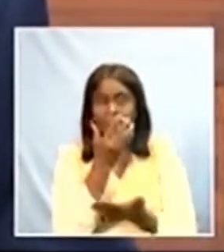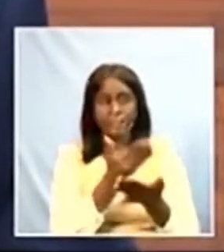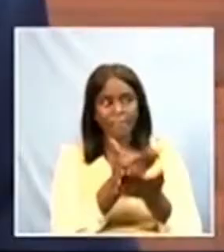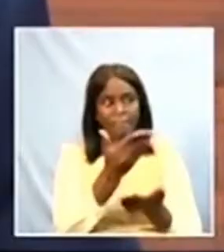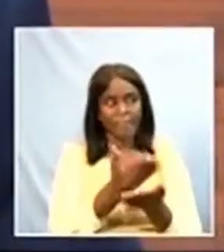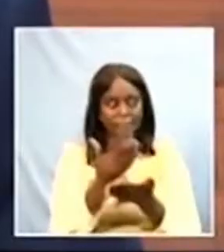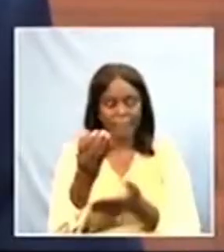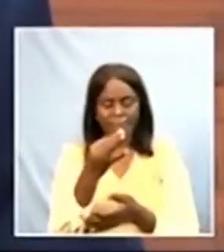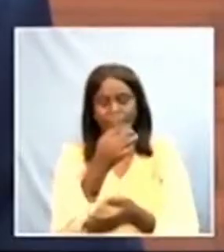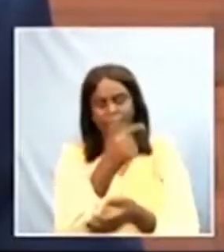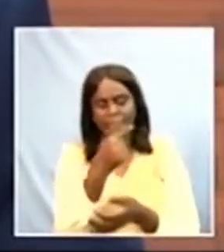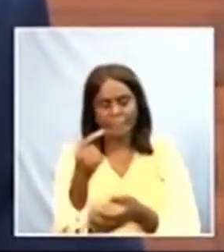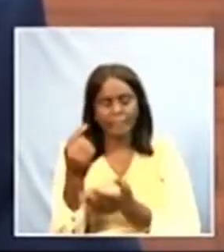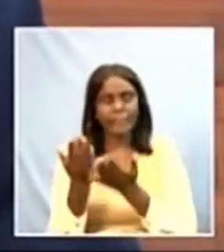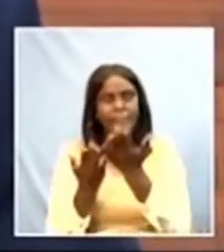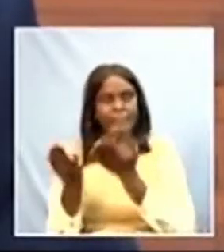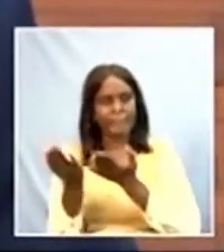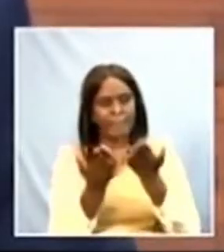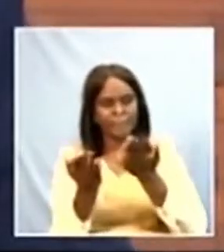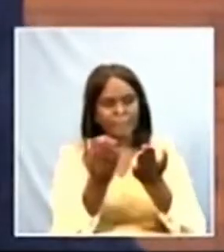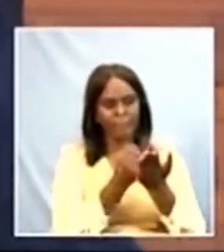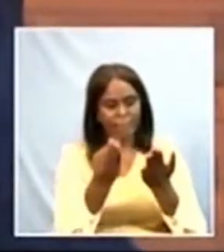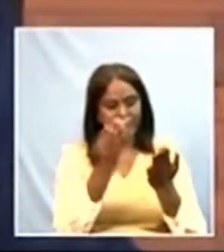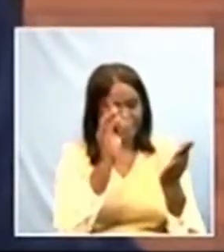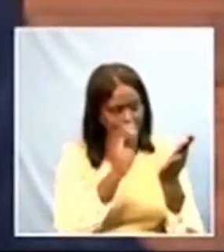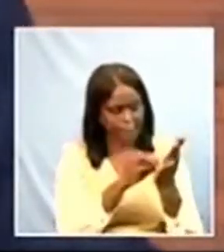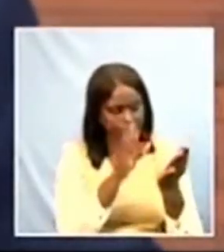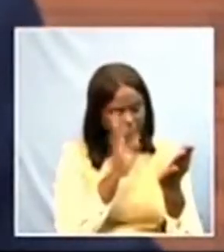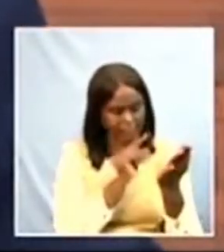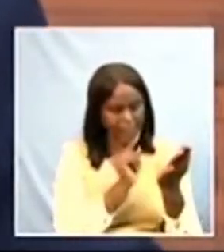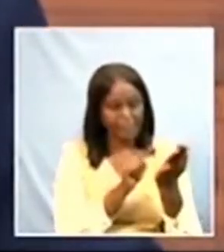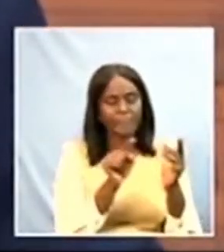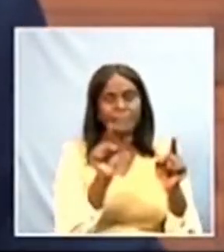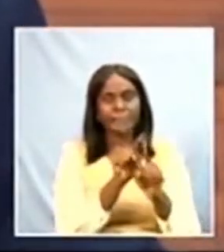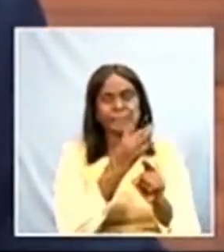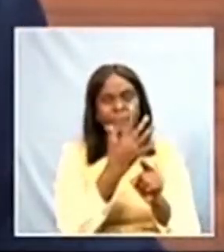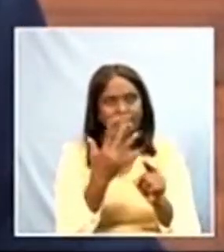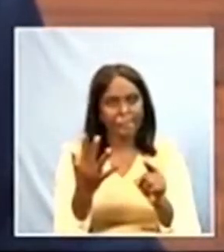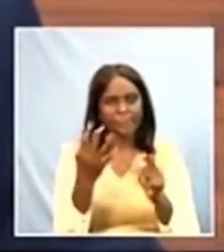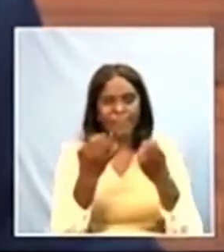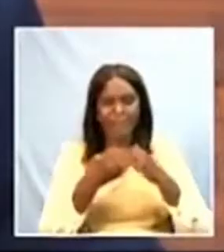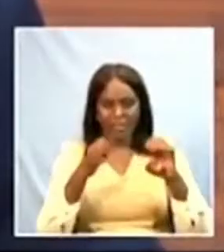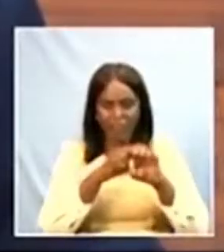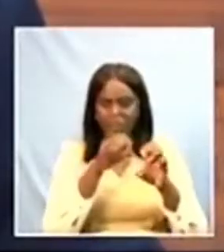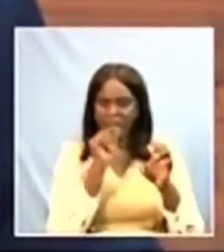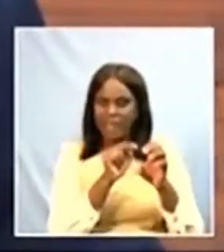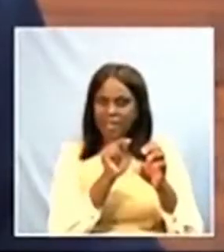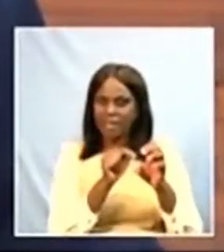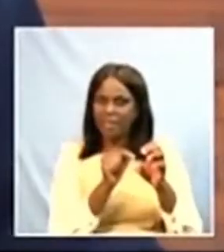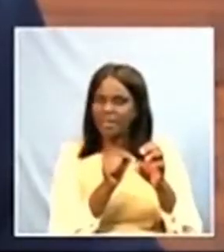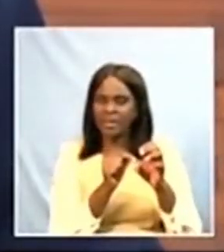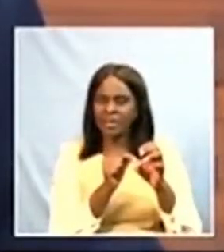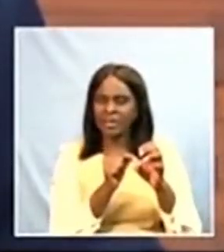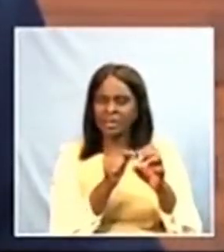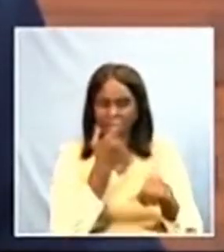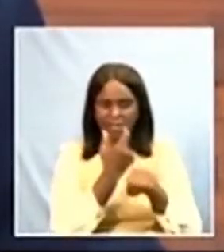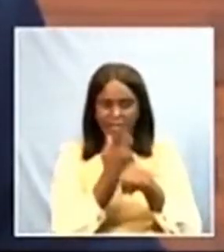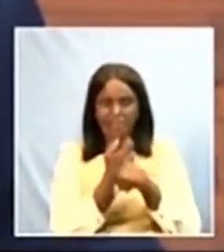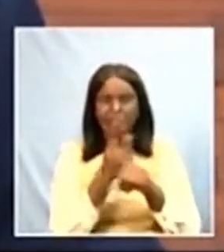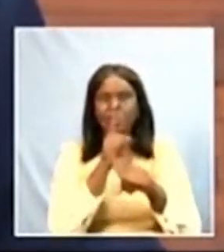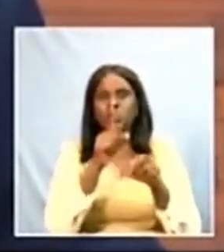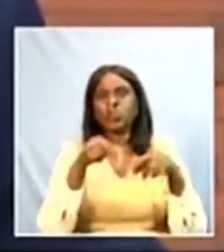of goods and services, failure to inscribe assets. Even this is terrain. Is the terrain